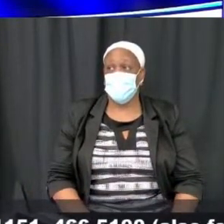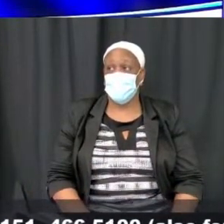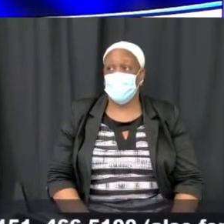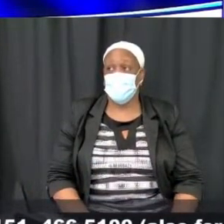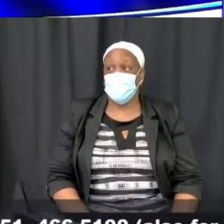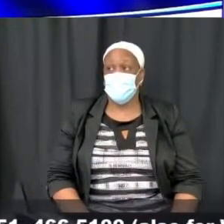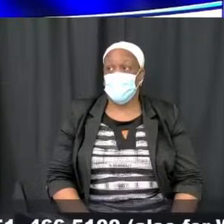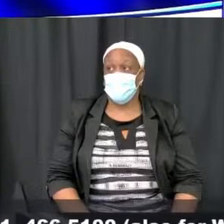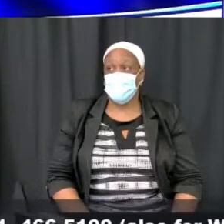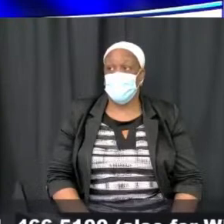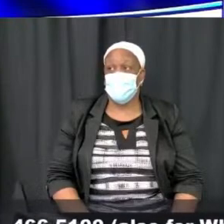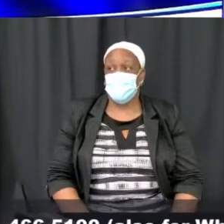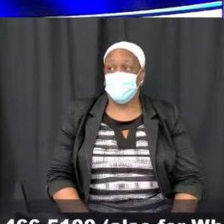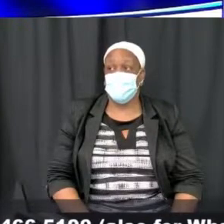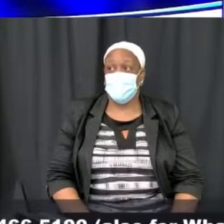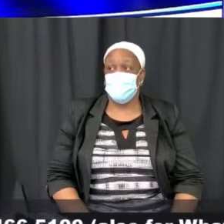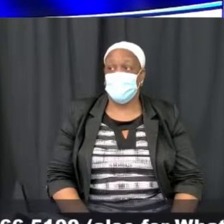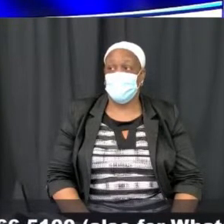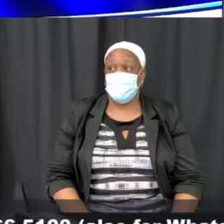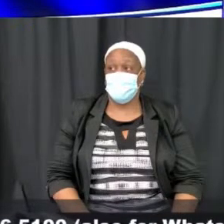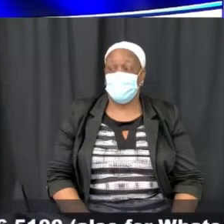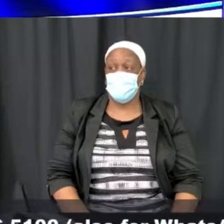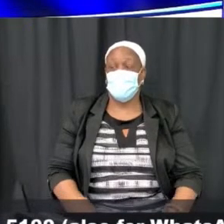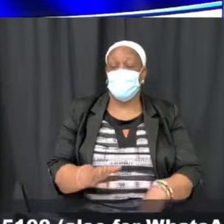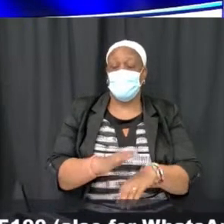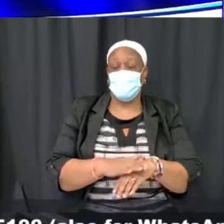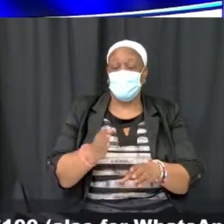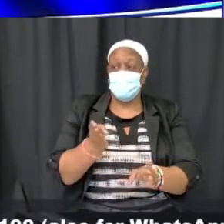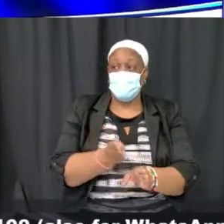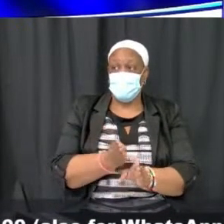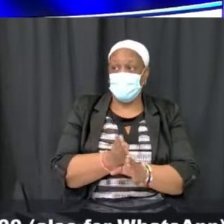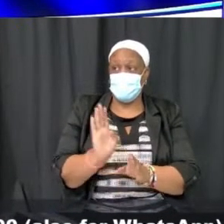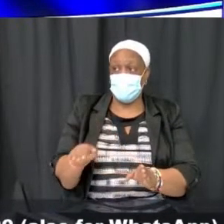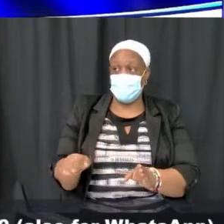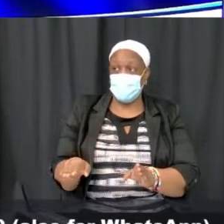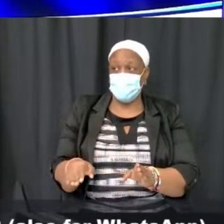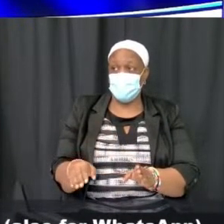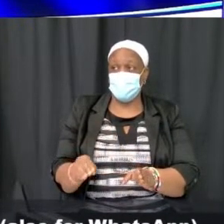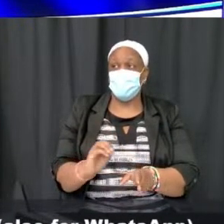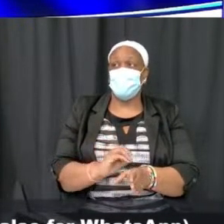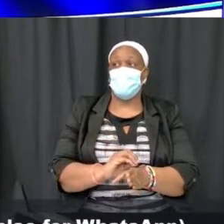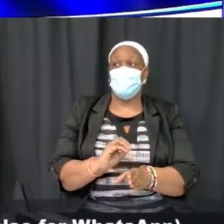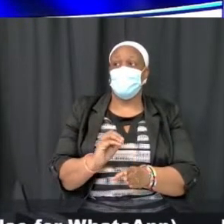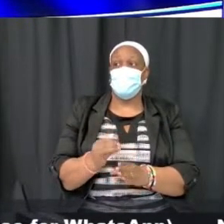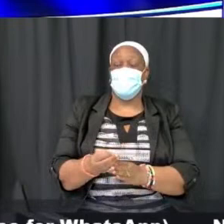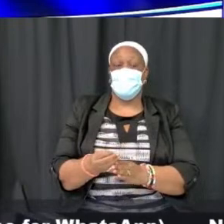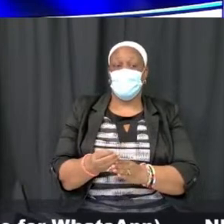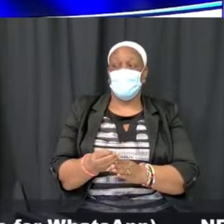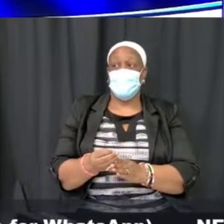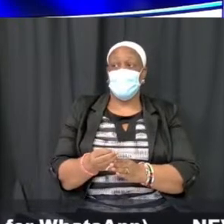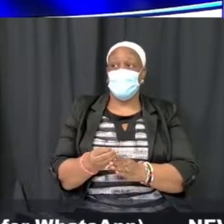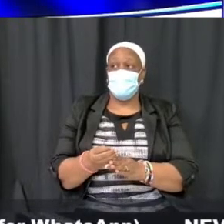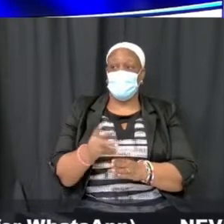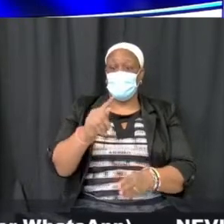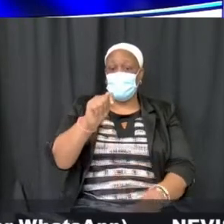on any omnibus or taxi unless there is not more than two